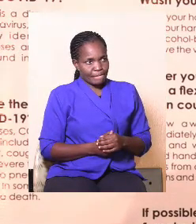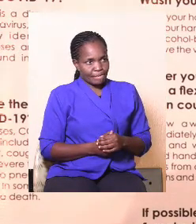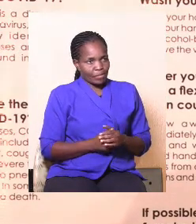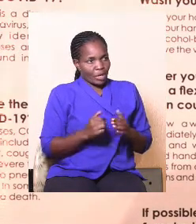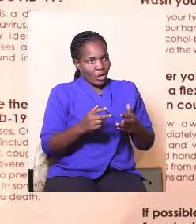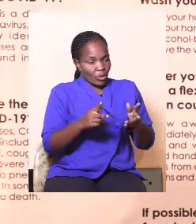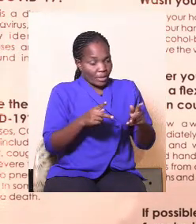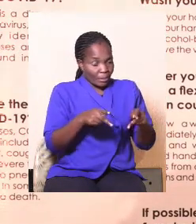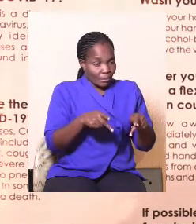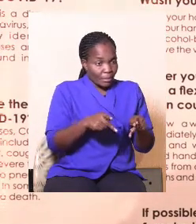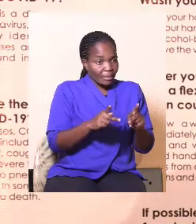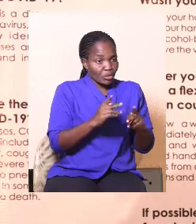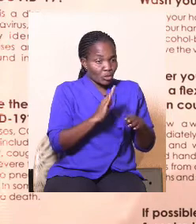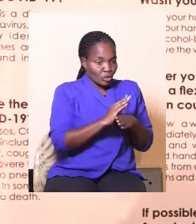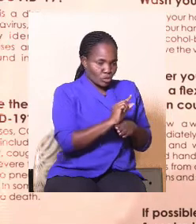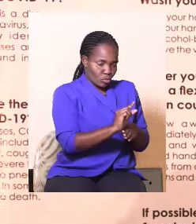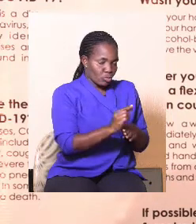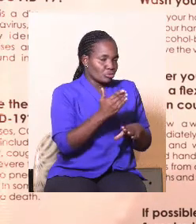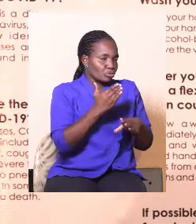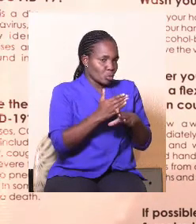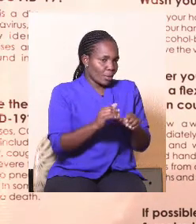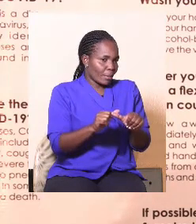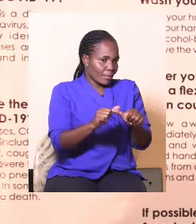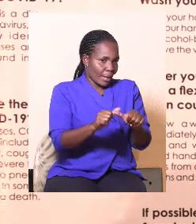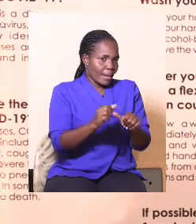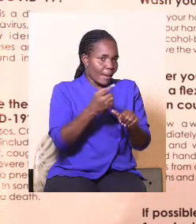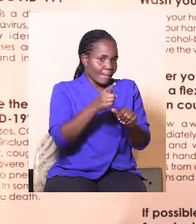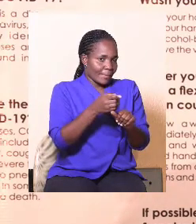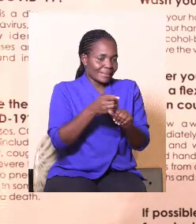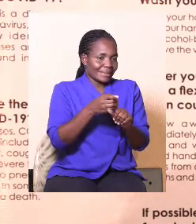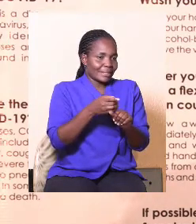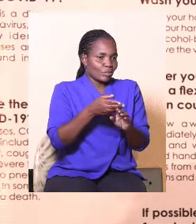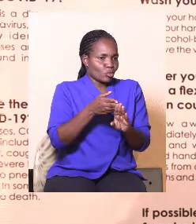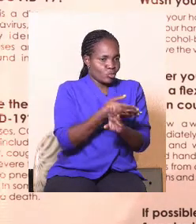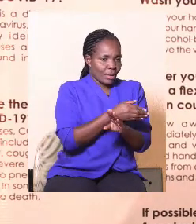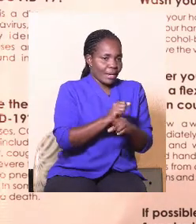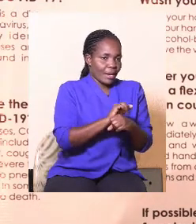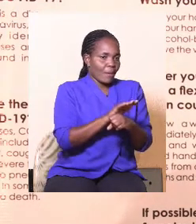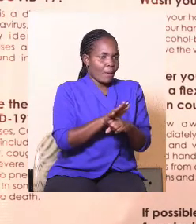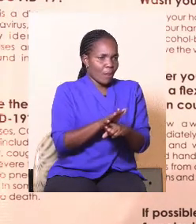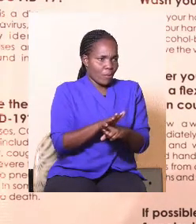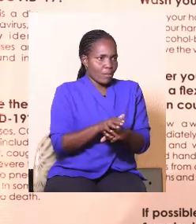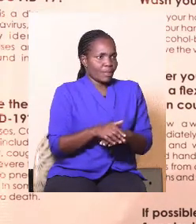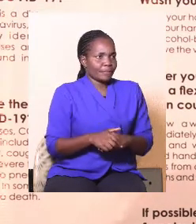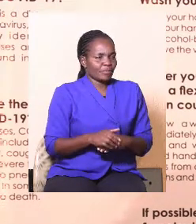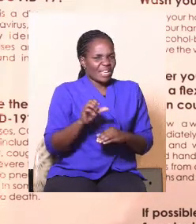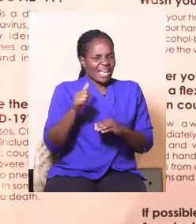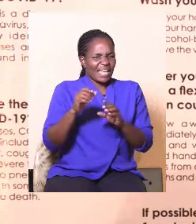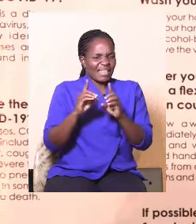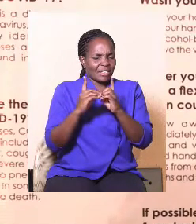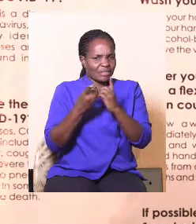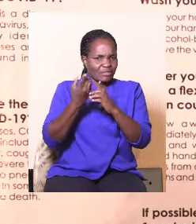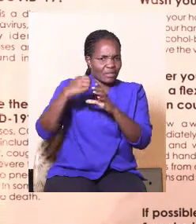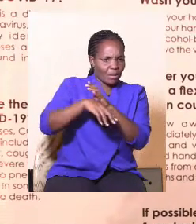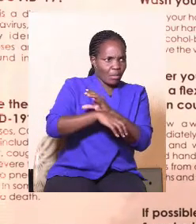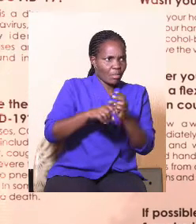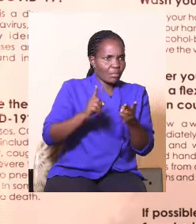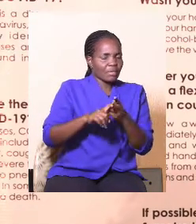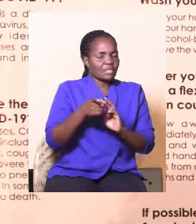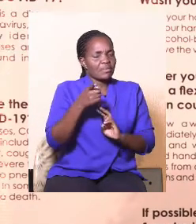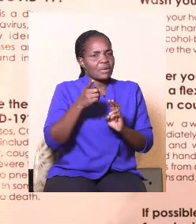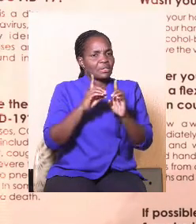it to continue in such a way that the risk of transmission is limited? Other sectors like mining, for instance, fishing, we are also doing the